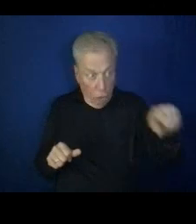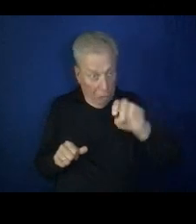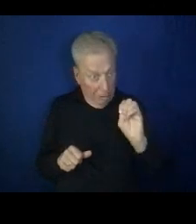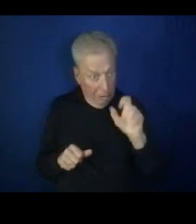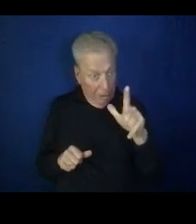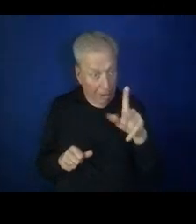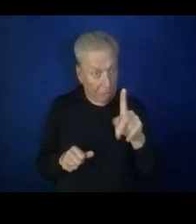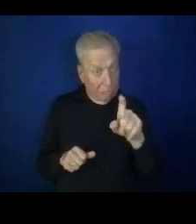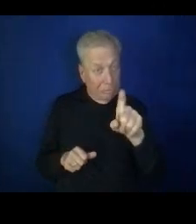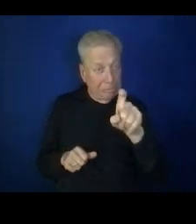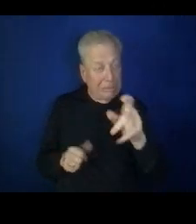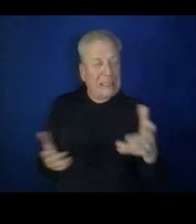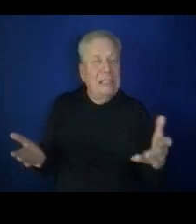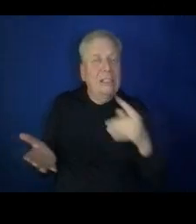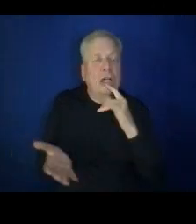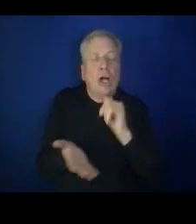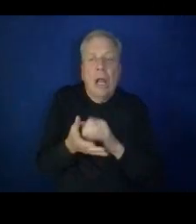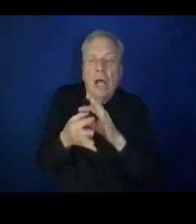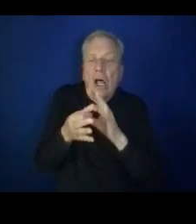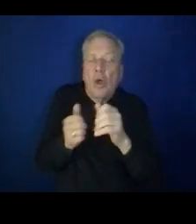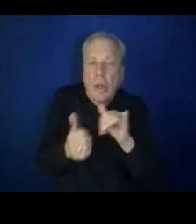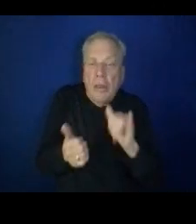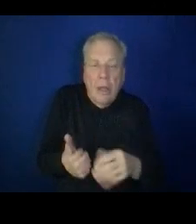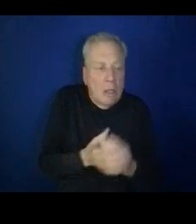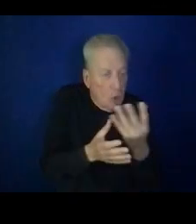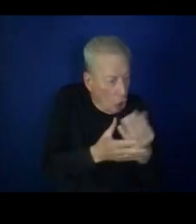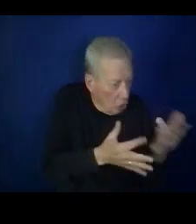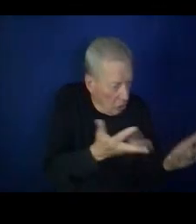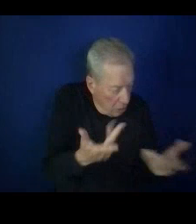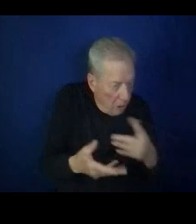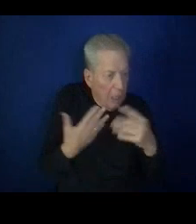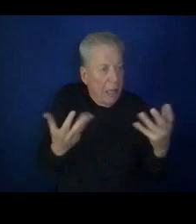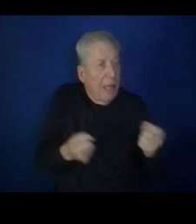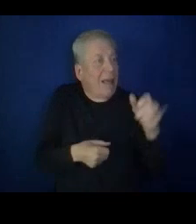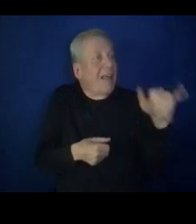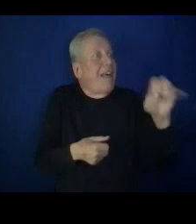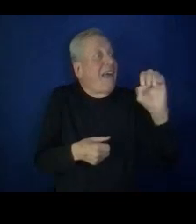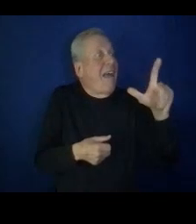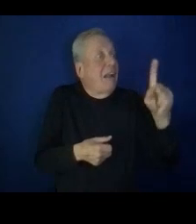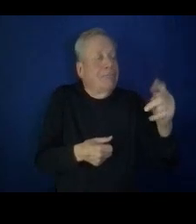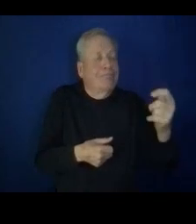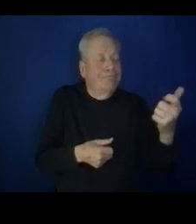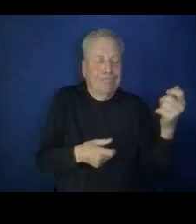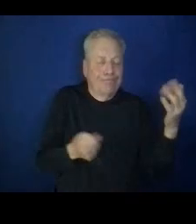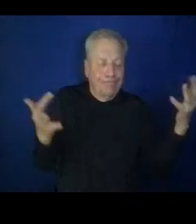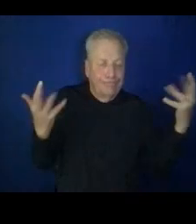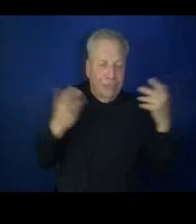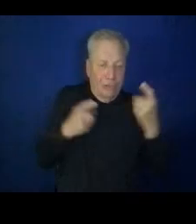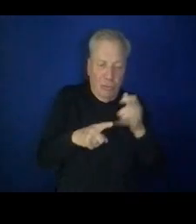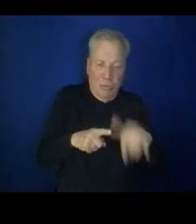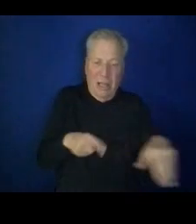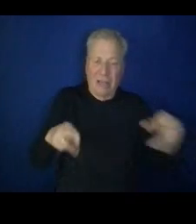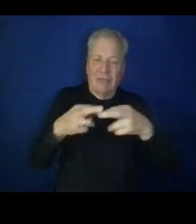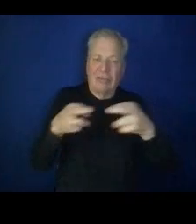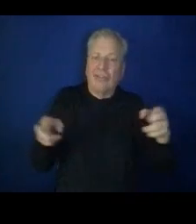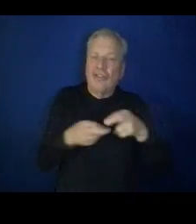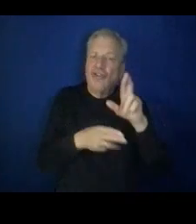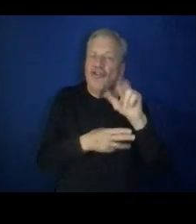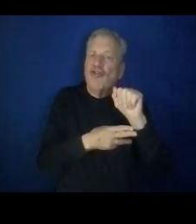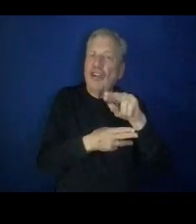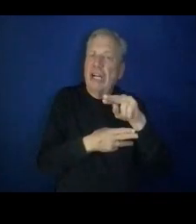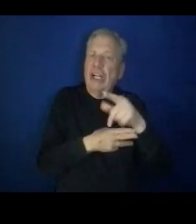spread from Lamar to Gardner to basically take elk out of the equation on their wintering range. We're doing that now with